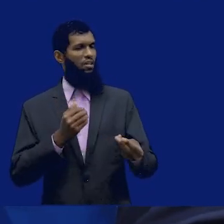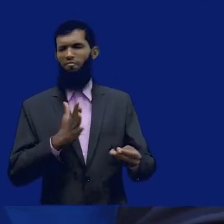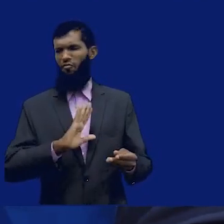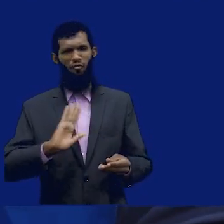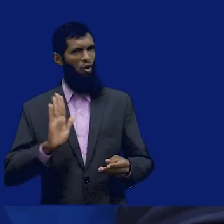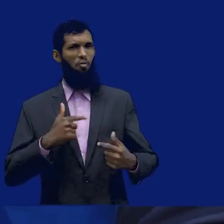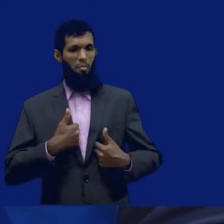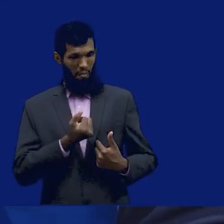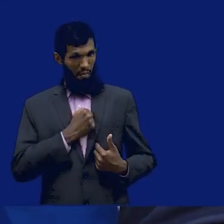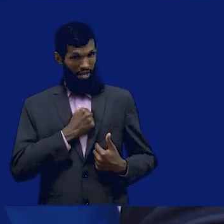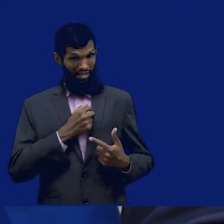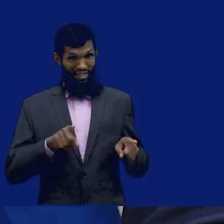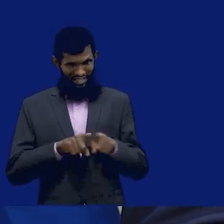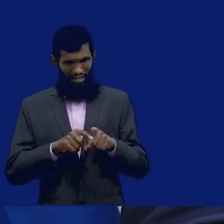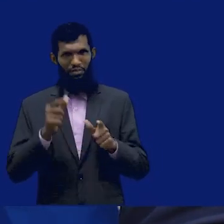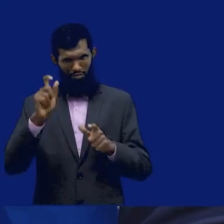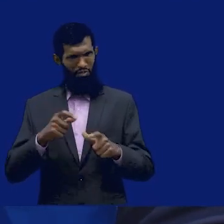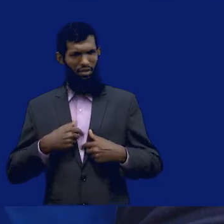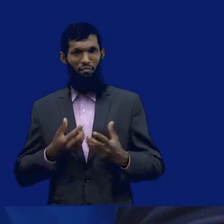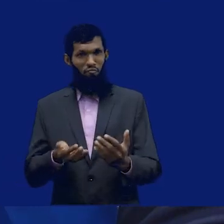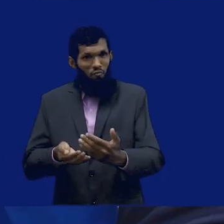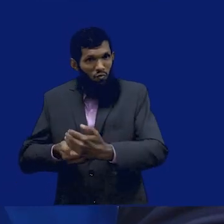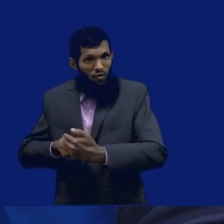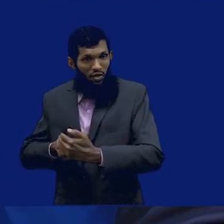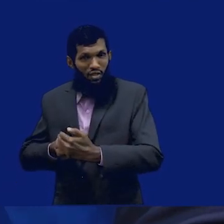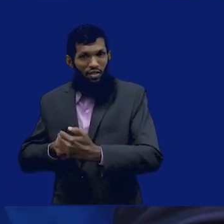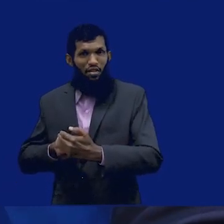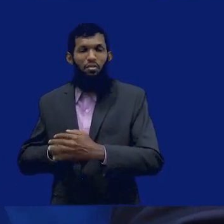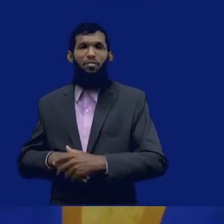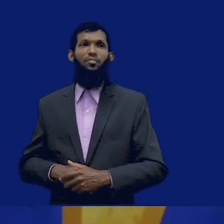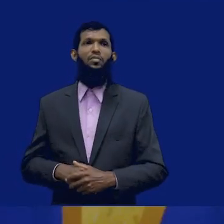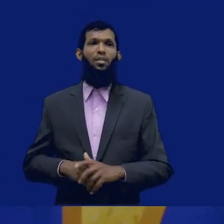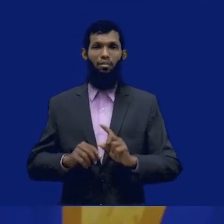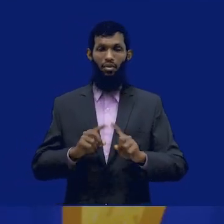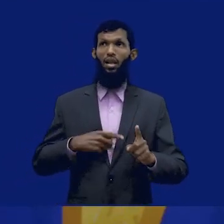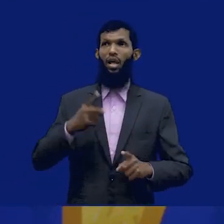in charity, or they do not give that wealth in zakat.